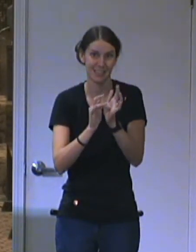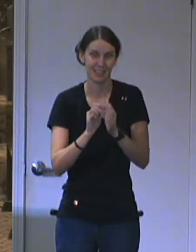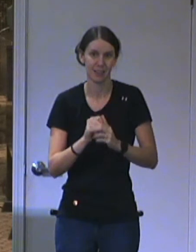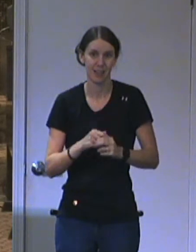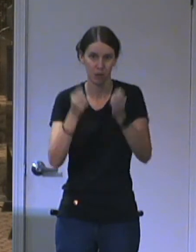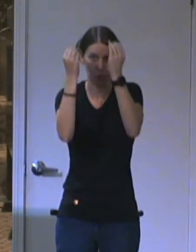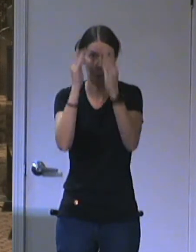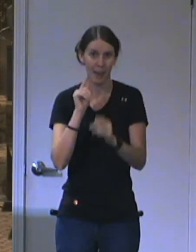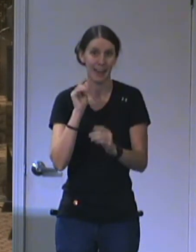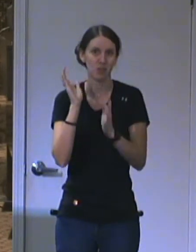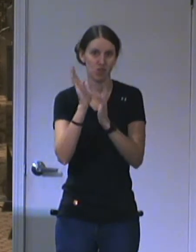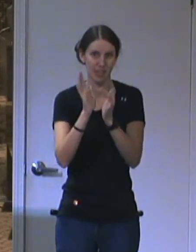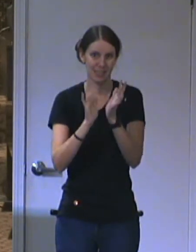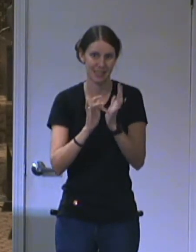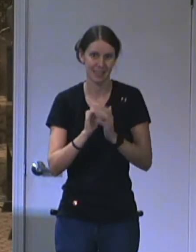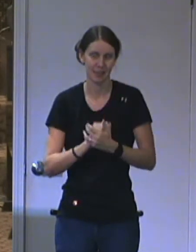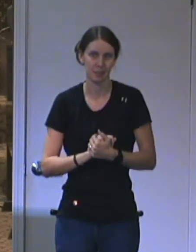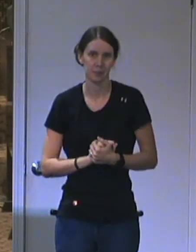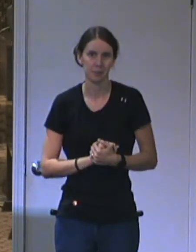in my life.